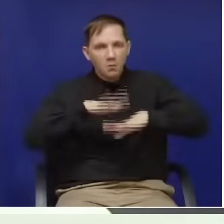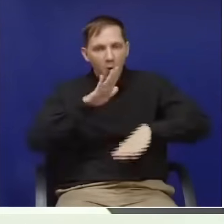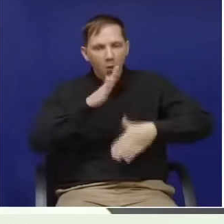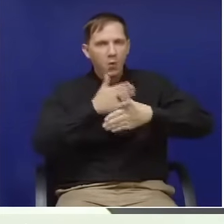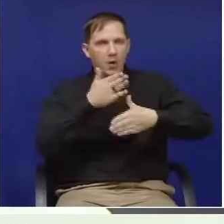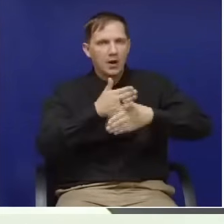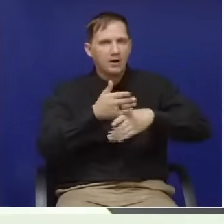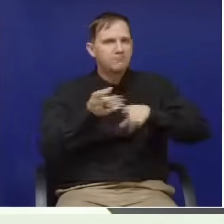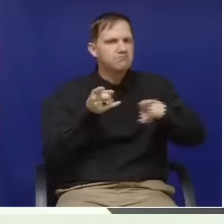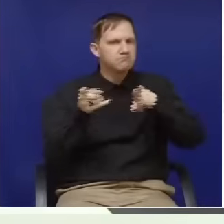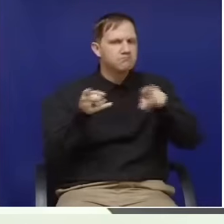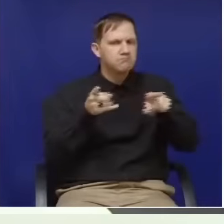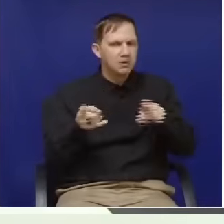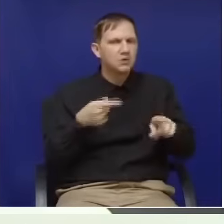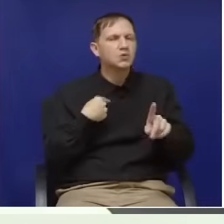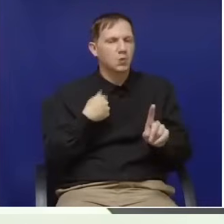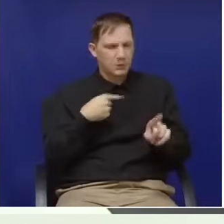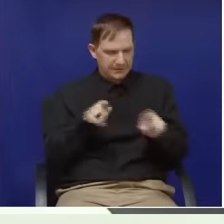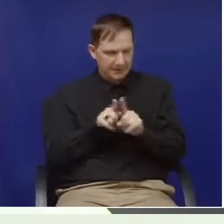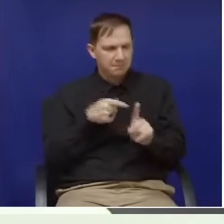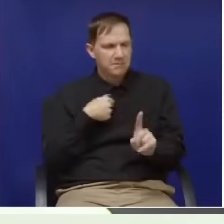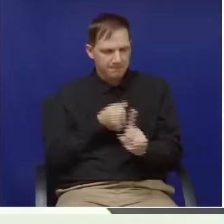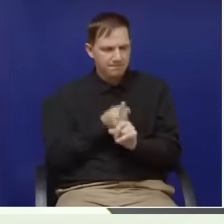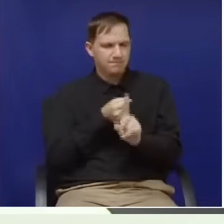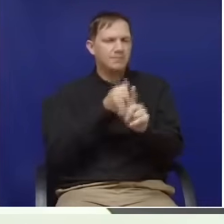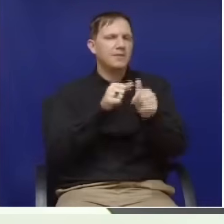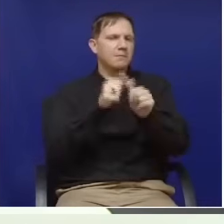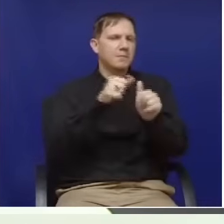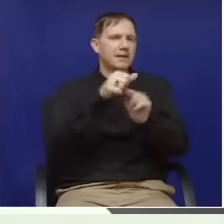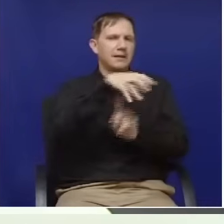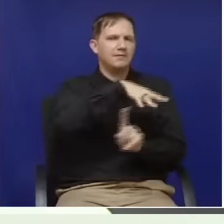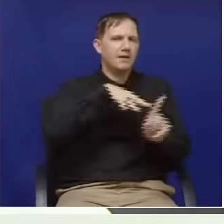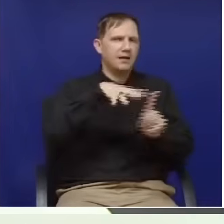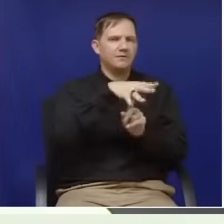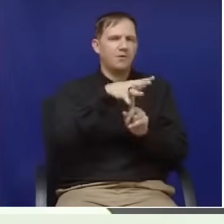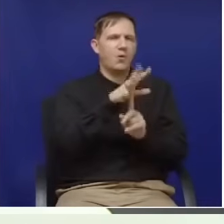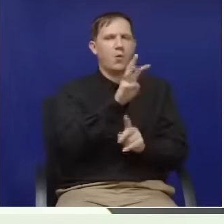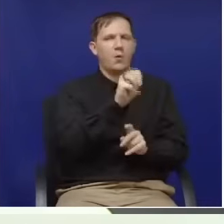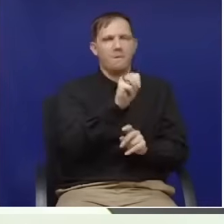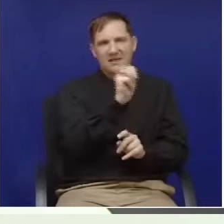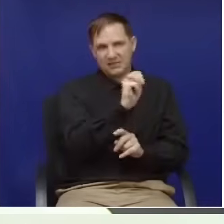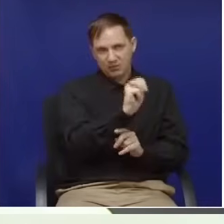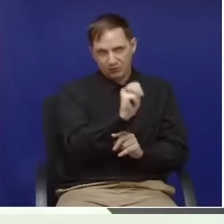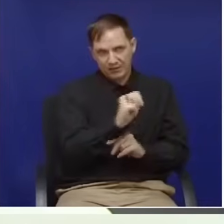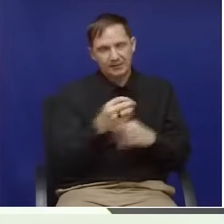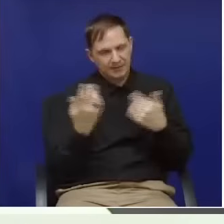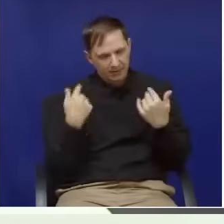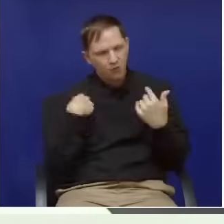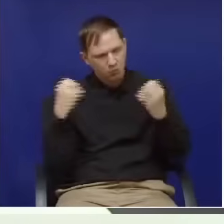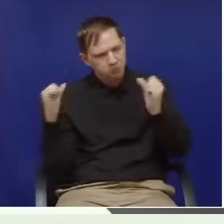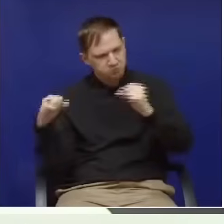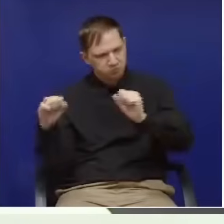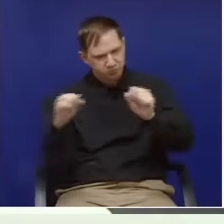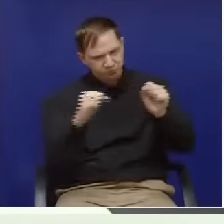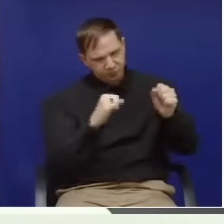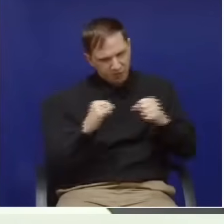deserves. So I advocate for the better environment and better conditions for magistrates. That I think we all agree.